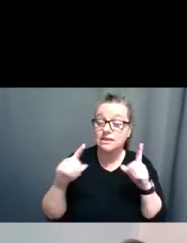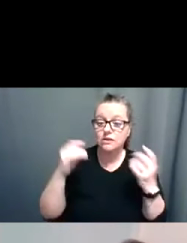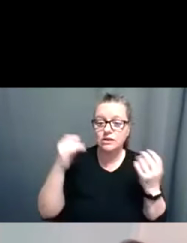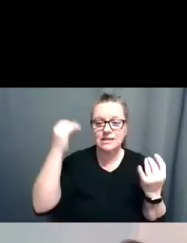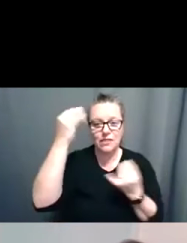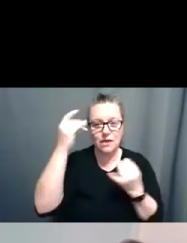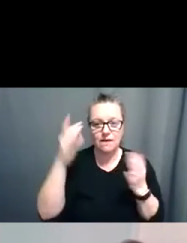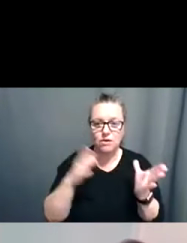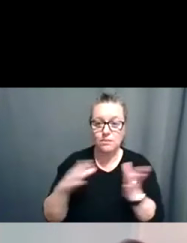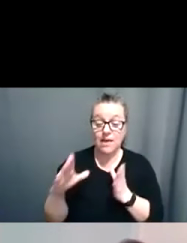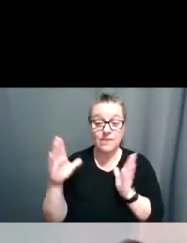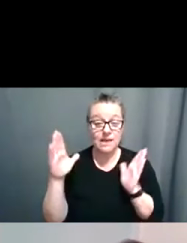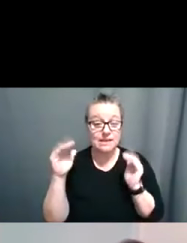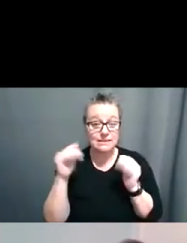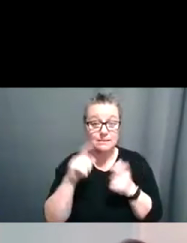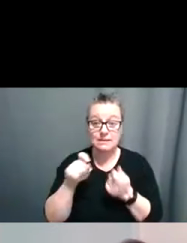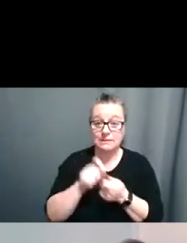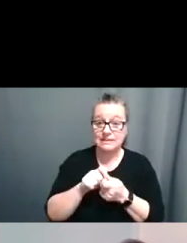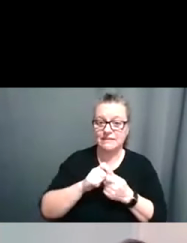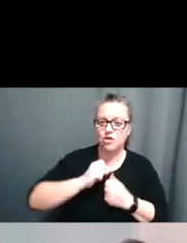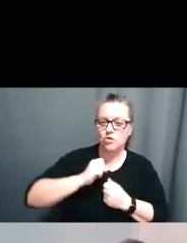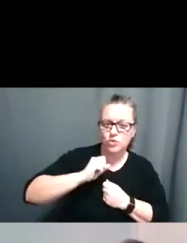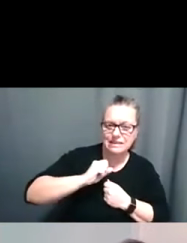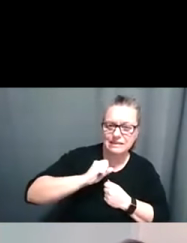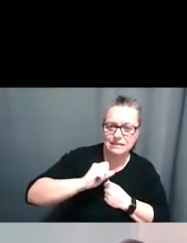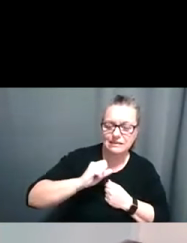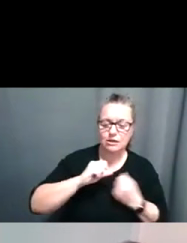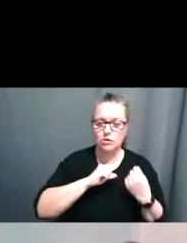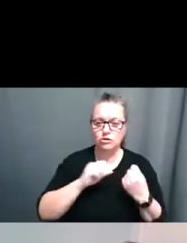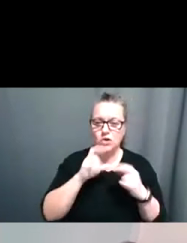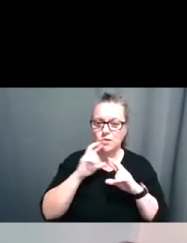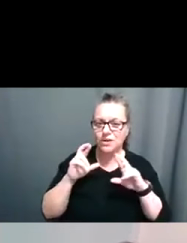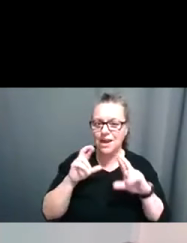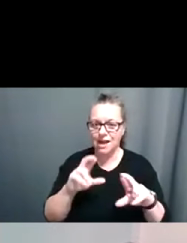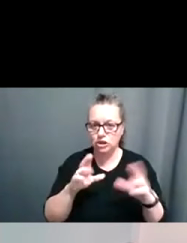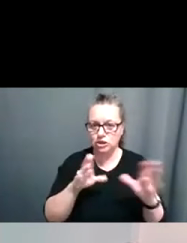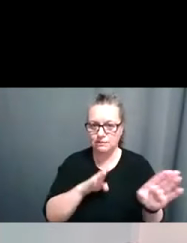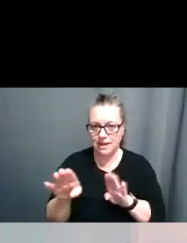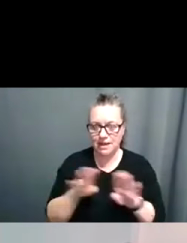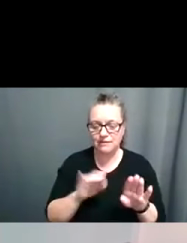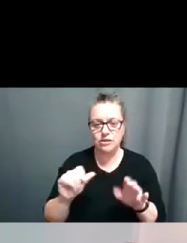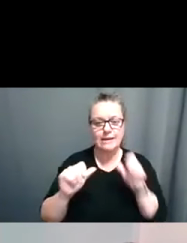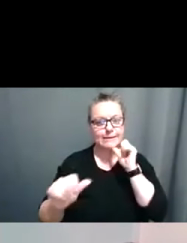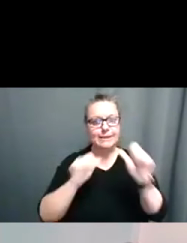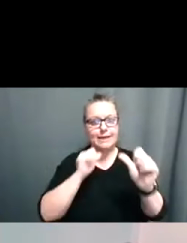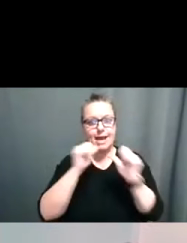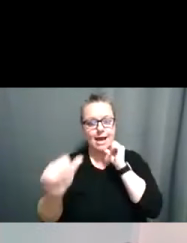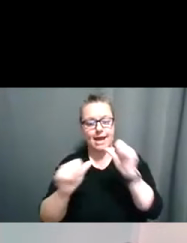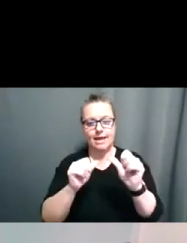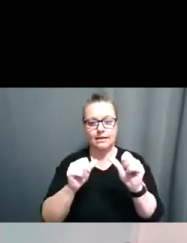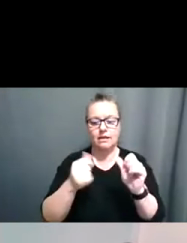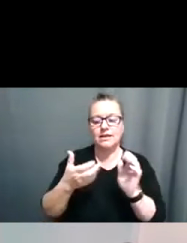that anticipates specific resistance or reaction behaviors, right? Things like denying the problem,